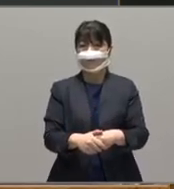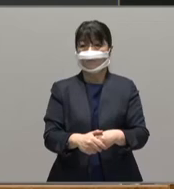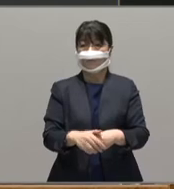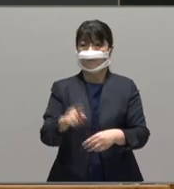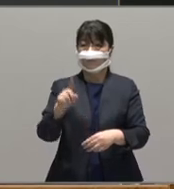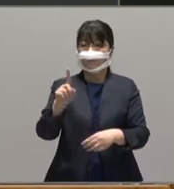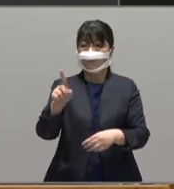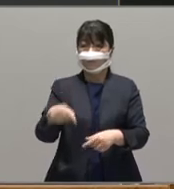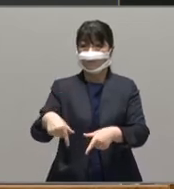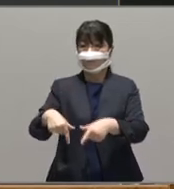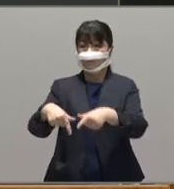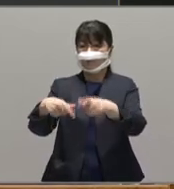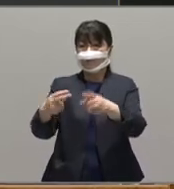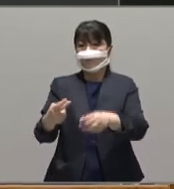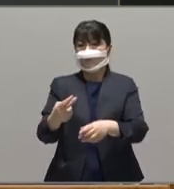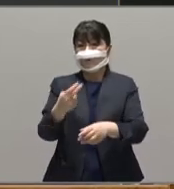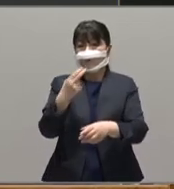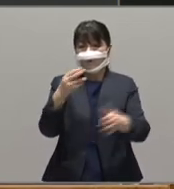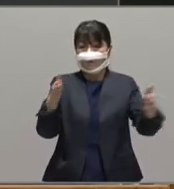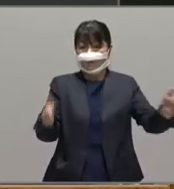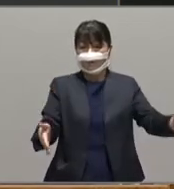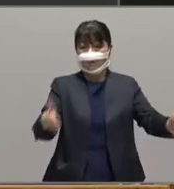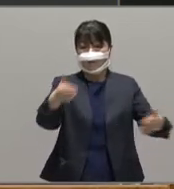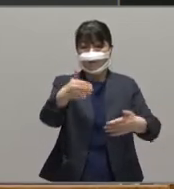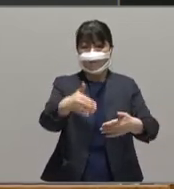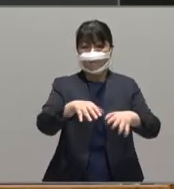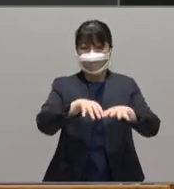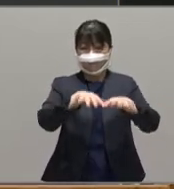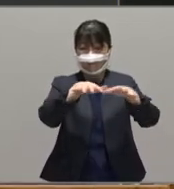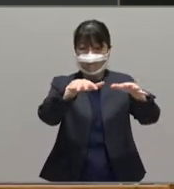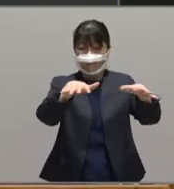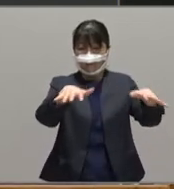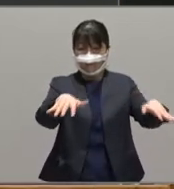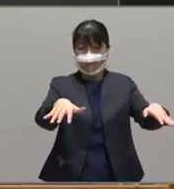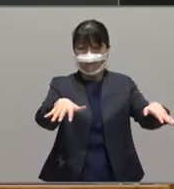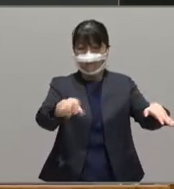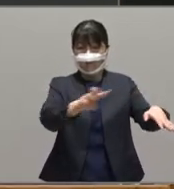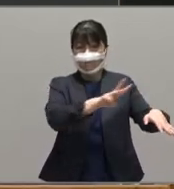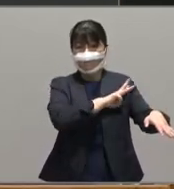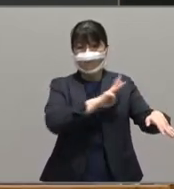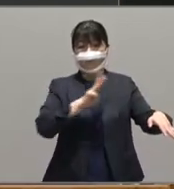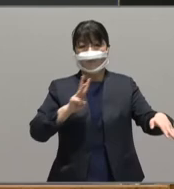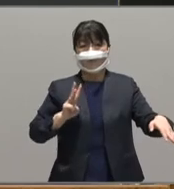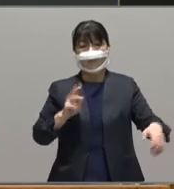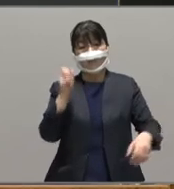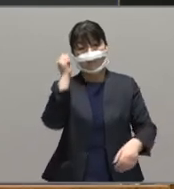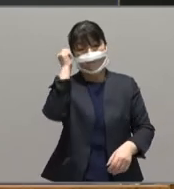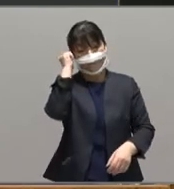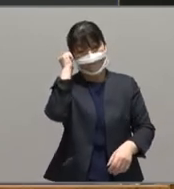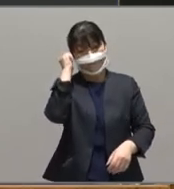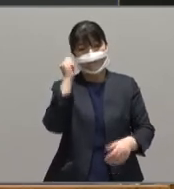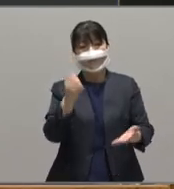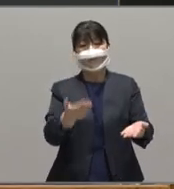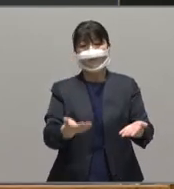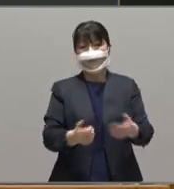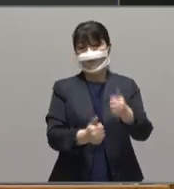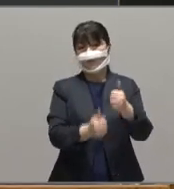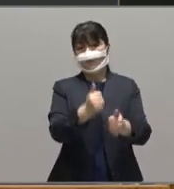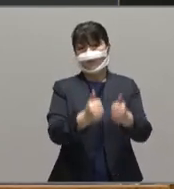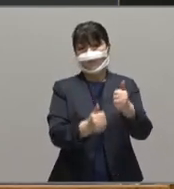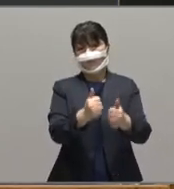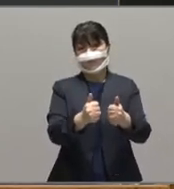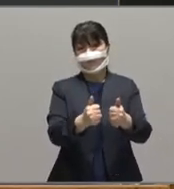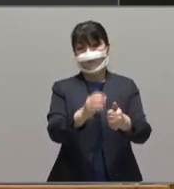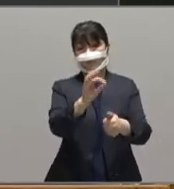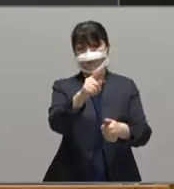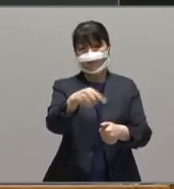experiment. We let the people, subject, stayed for 1 week in a hotel with a full smell